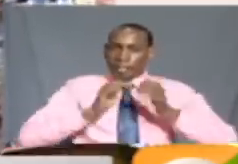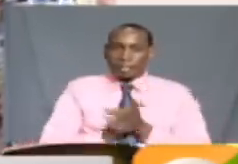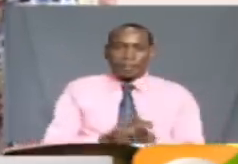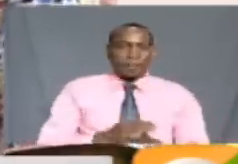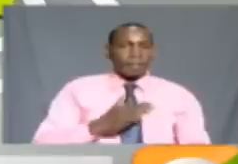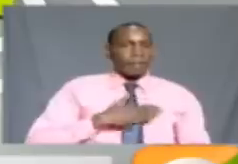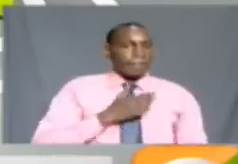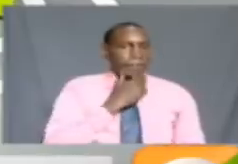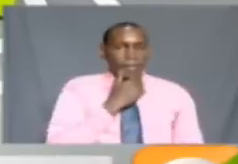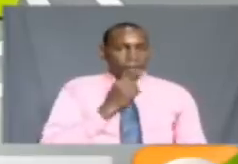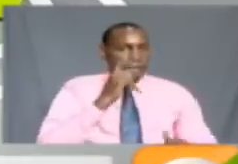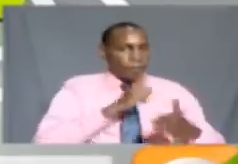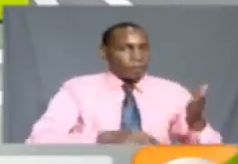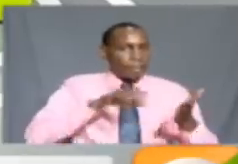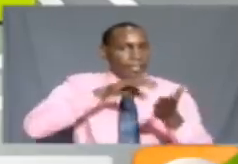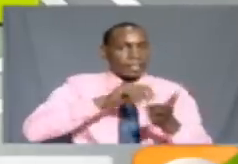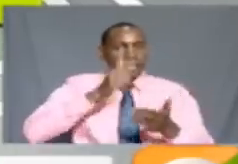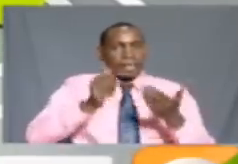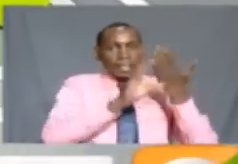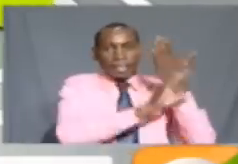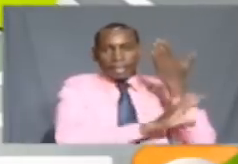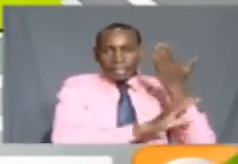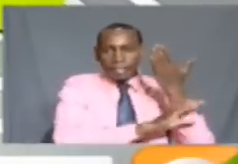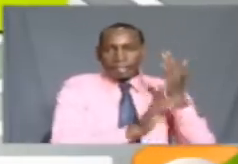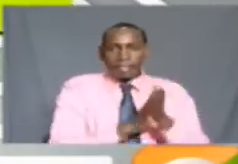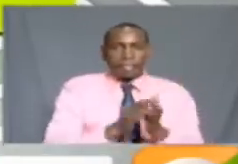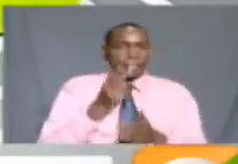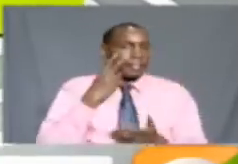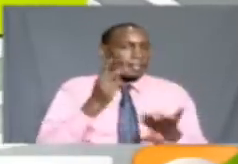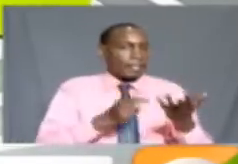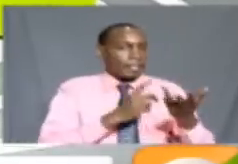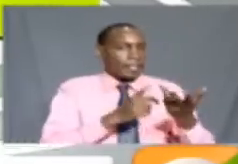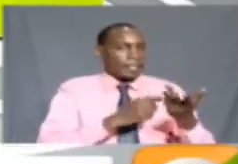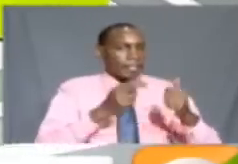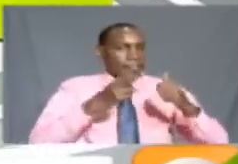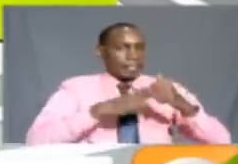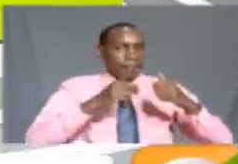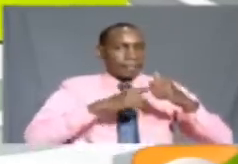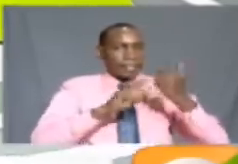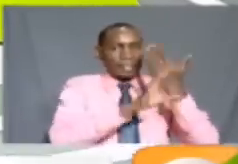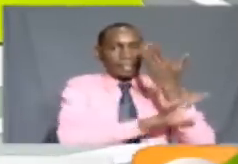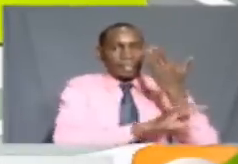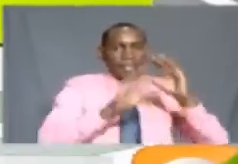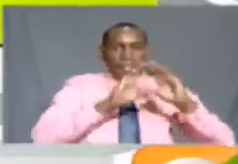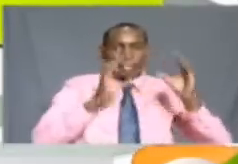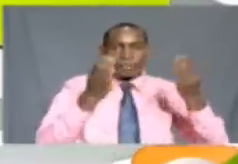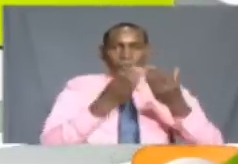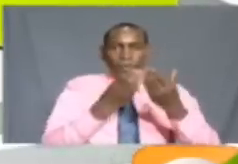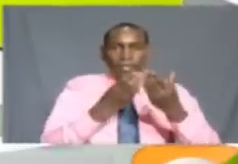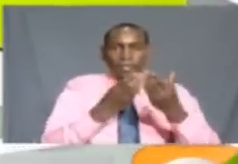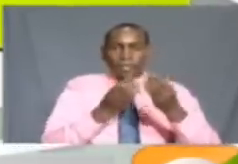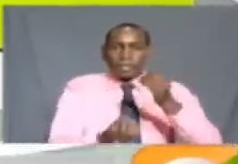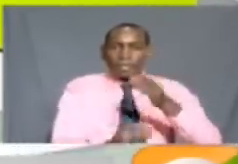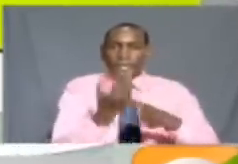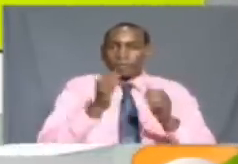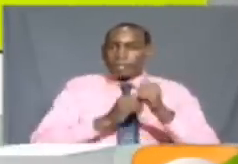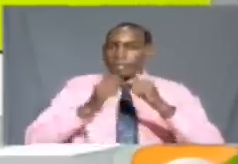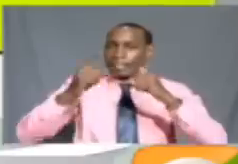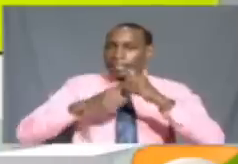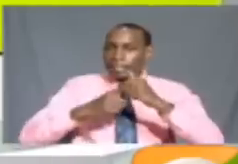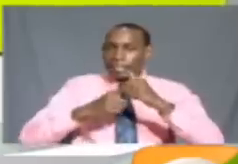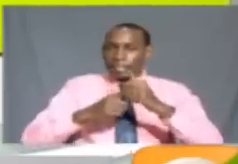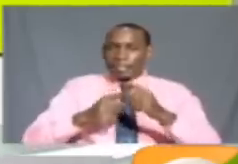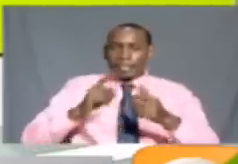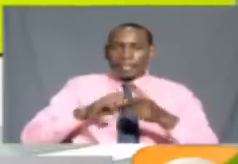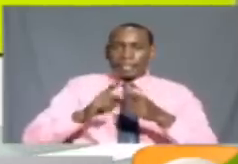been in other countries. When you look at the numbers, 76 countries in the world have set it at 16. Yeah. Then